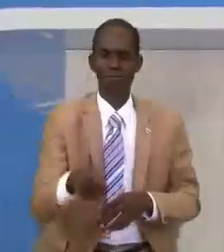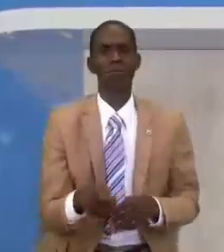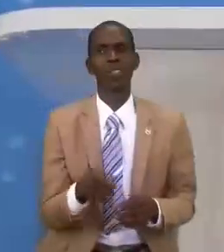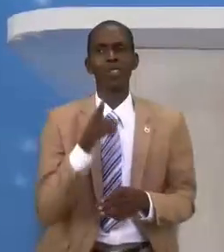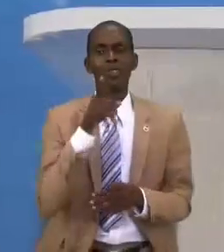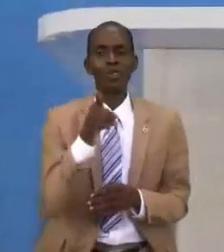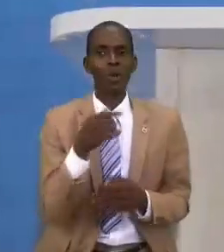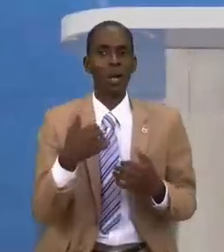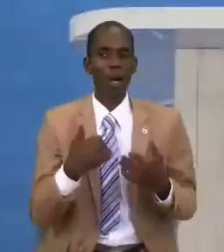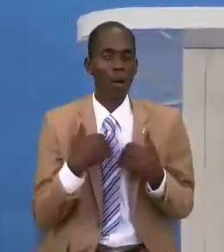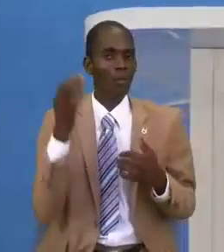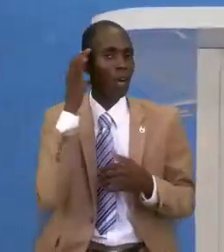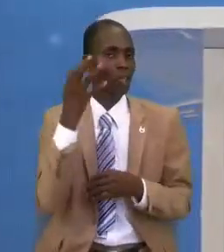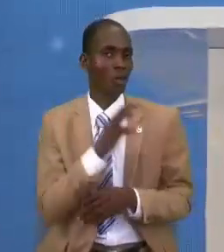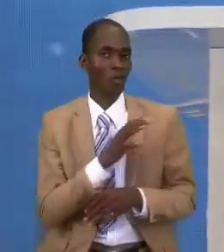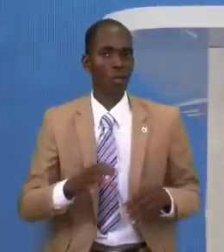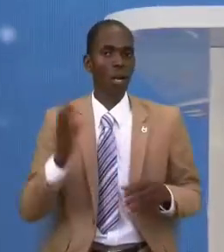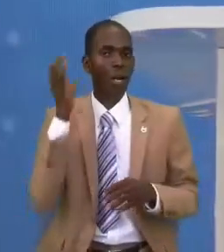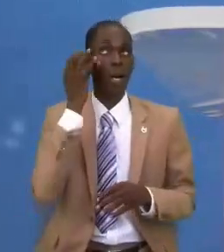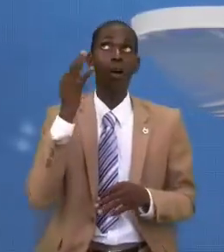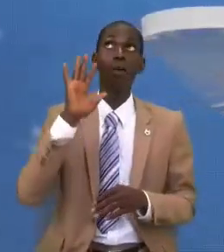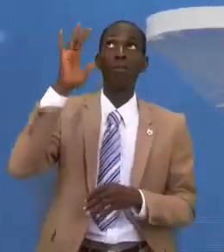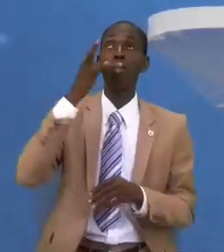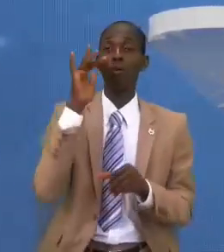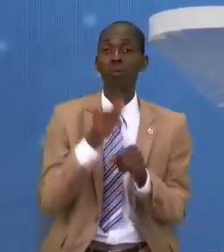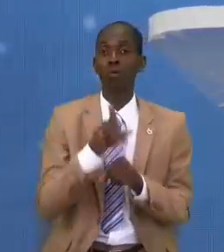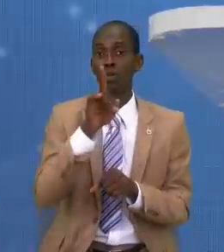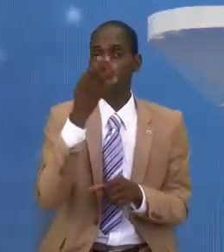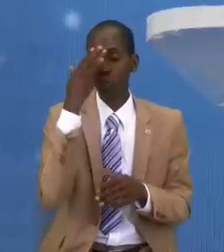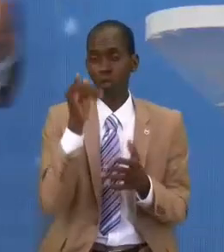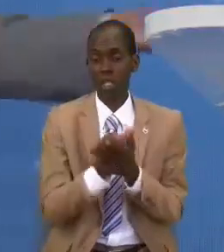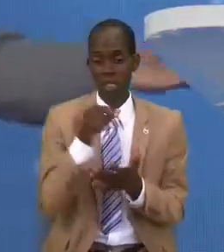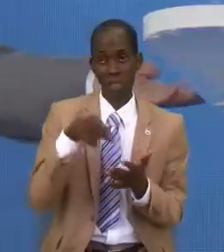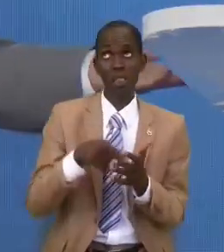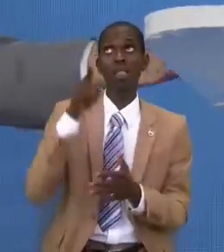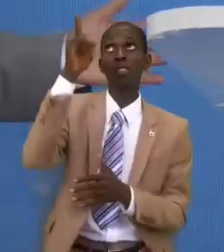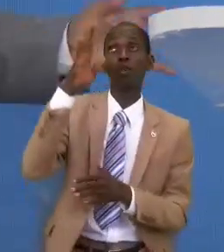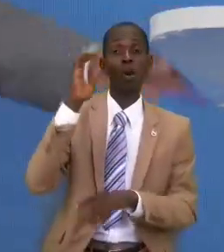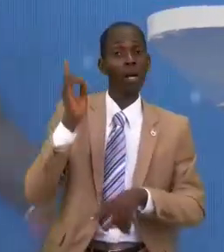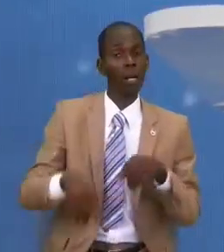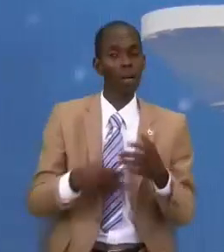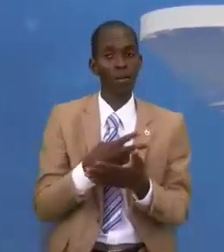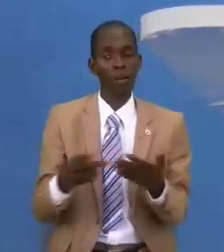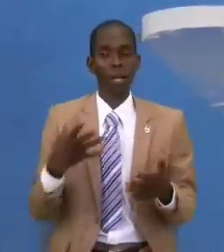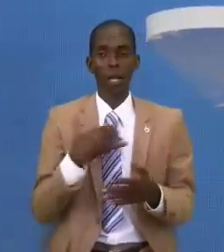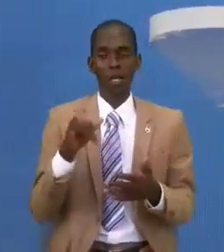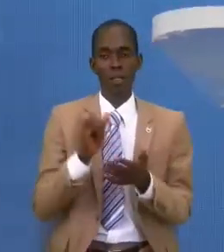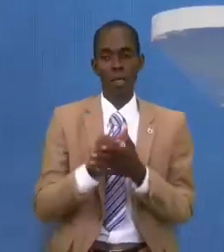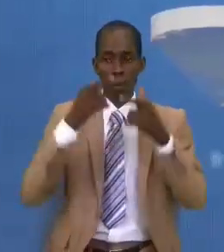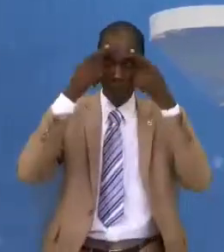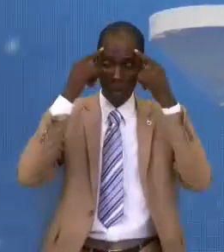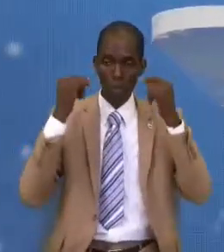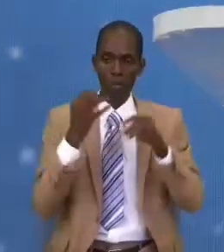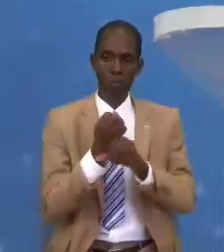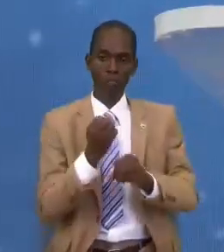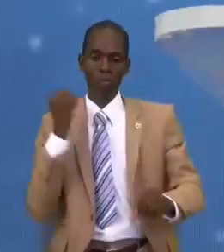this God cannot fail. And then Moses stretched out the rod, and the sea parted, and they went over like